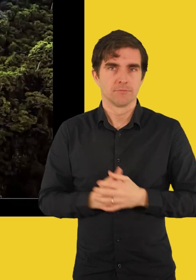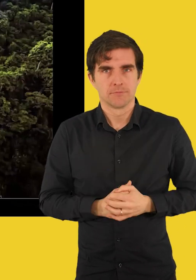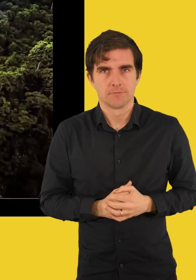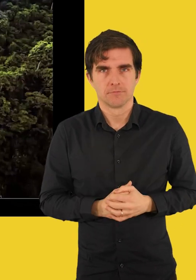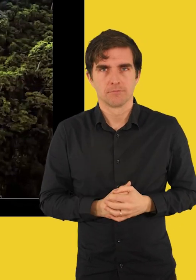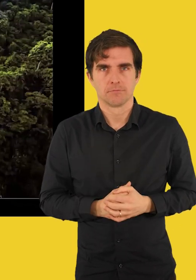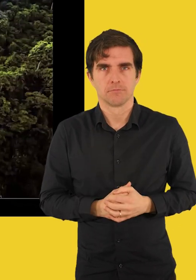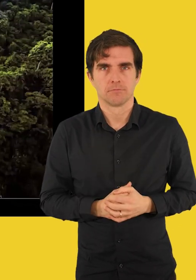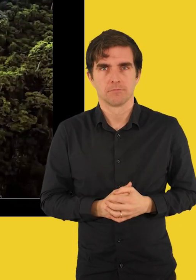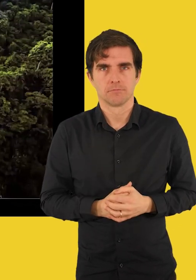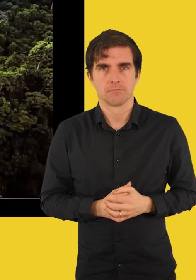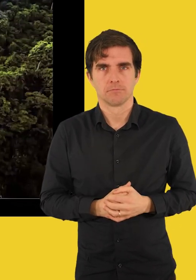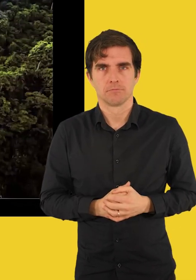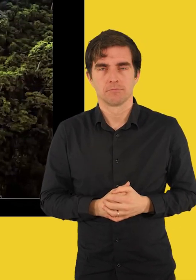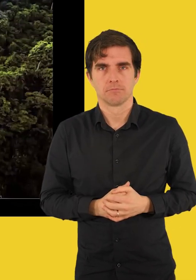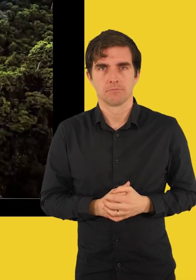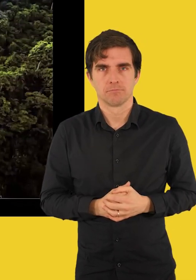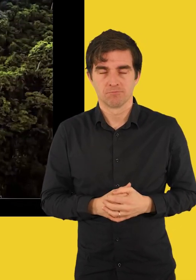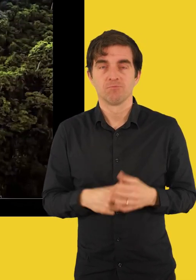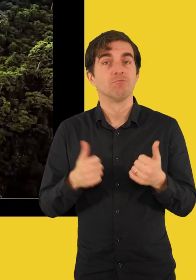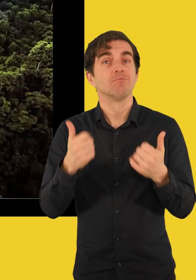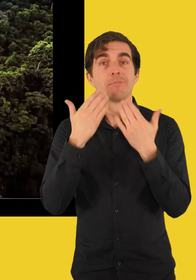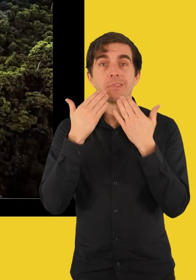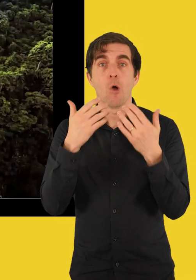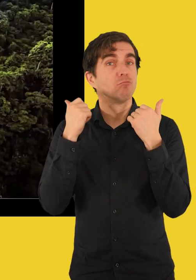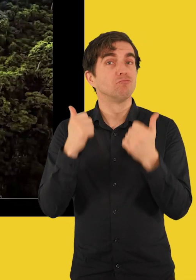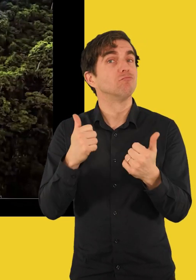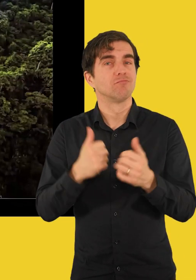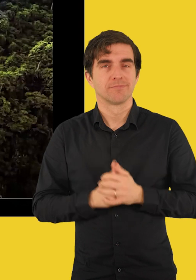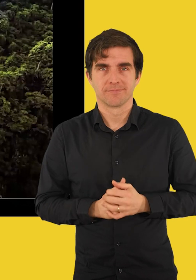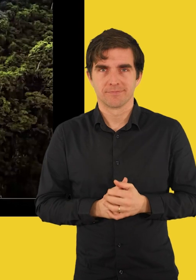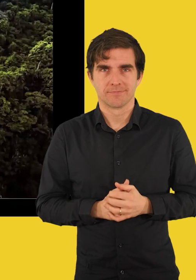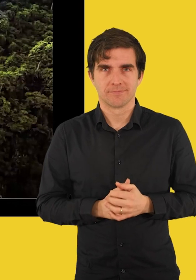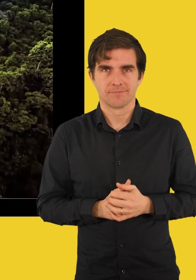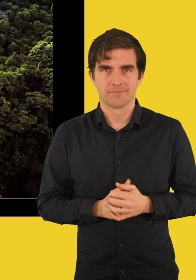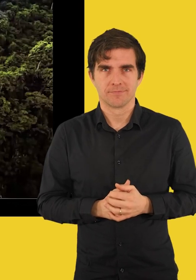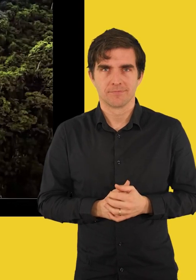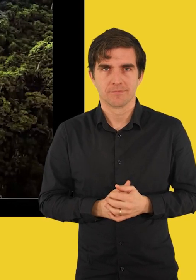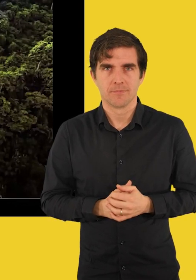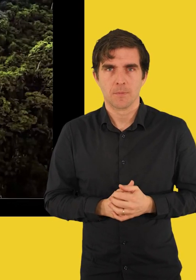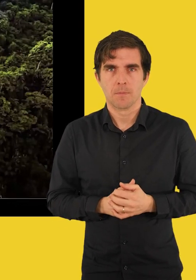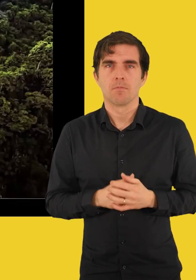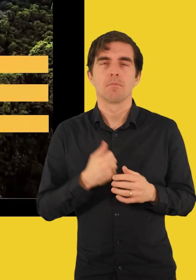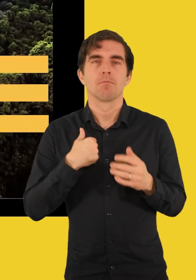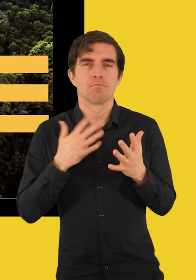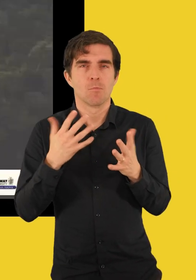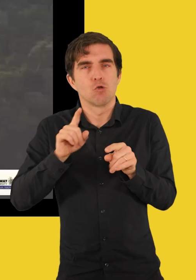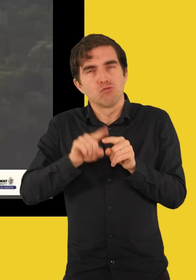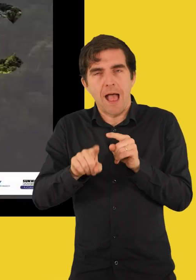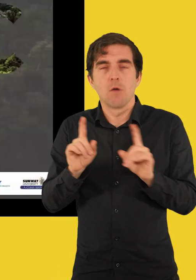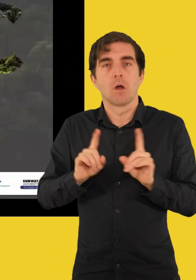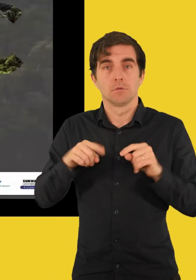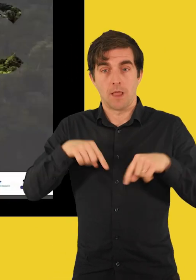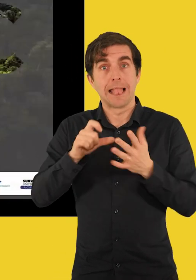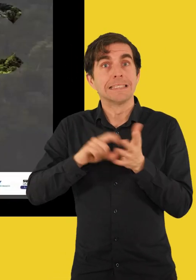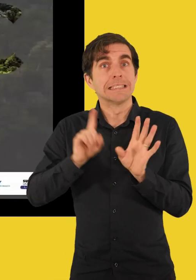University in Malaysia. Okay, thank you. Okay, we're trying to have a